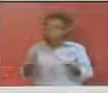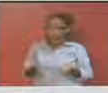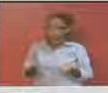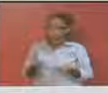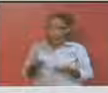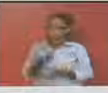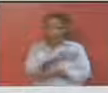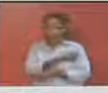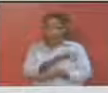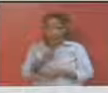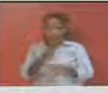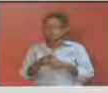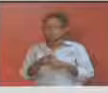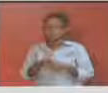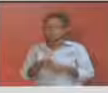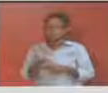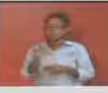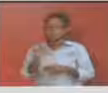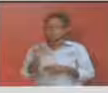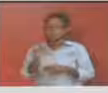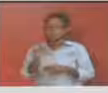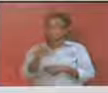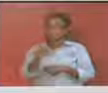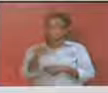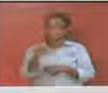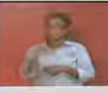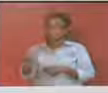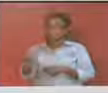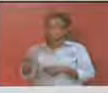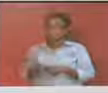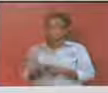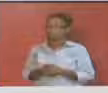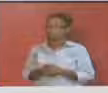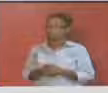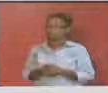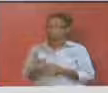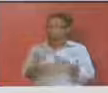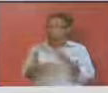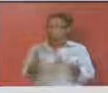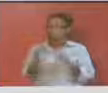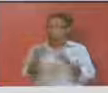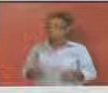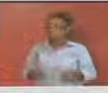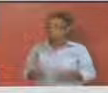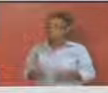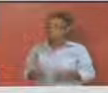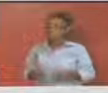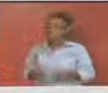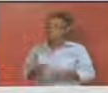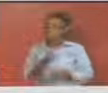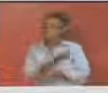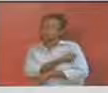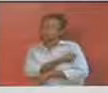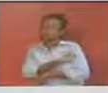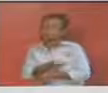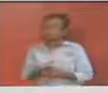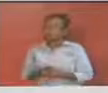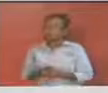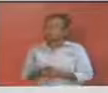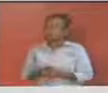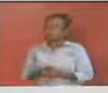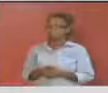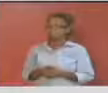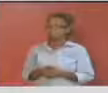where they, in vaccinated people, they took swabs, regular swabs, to see if the person